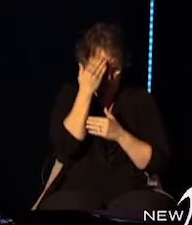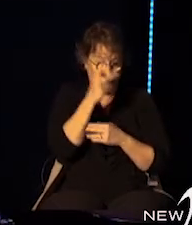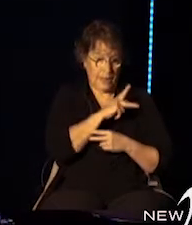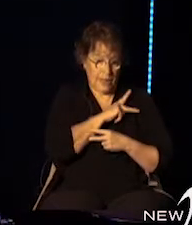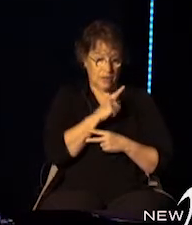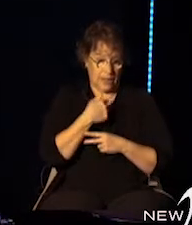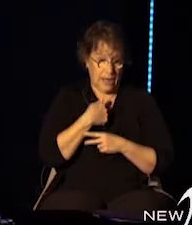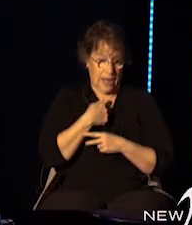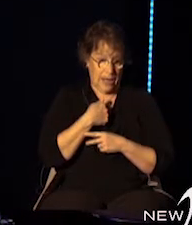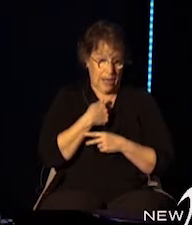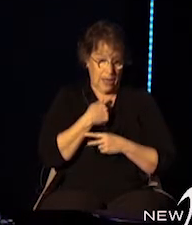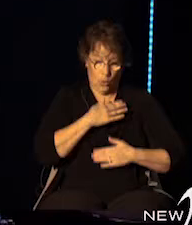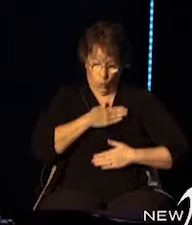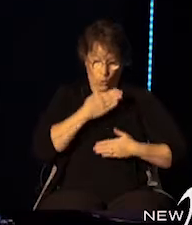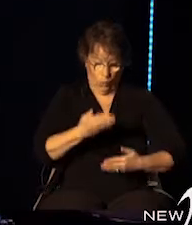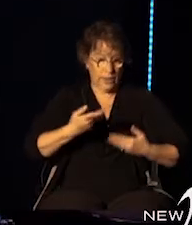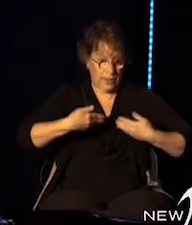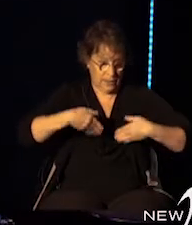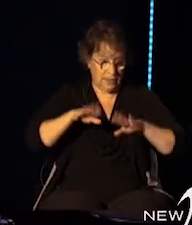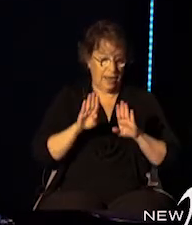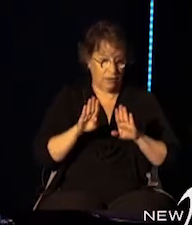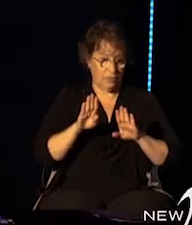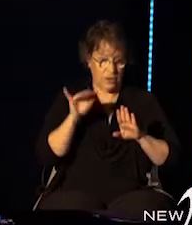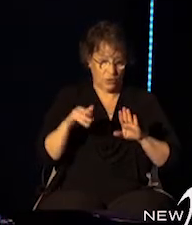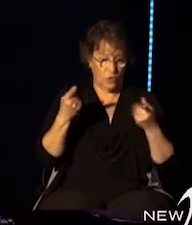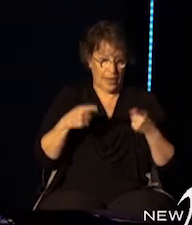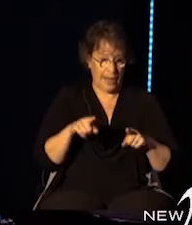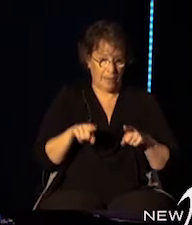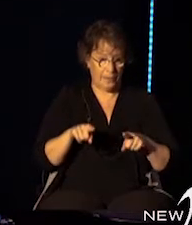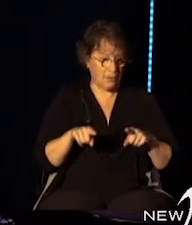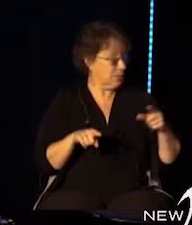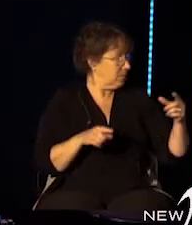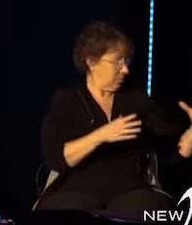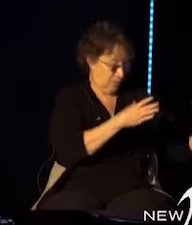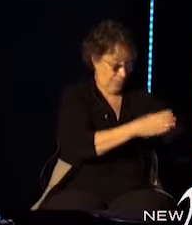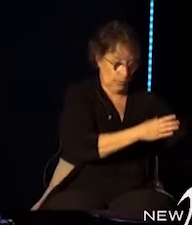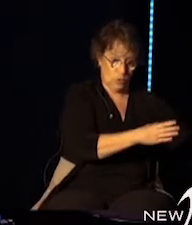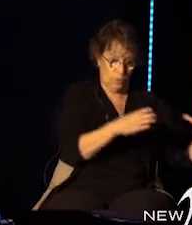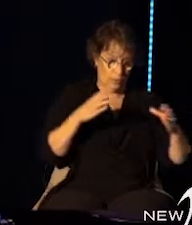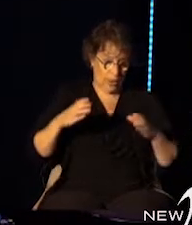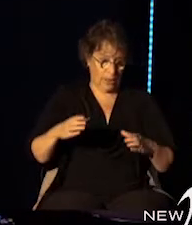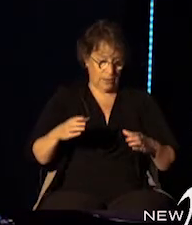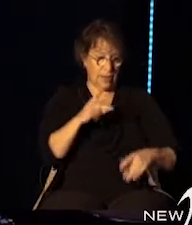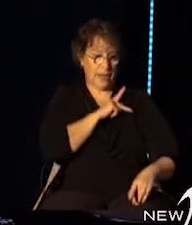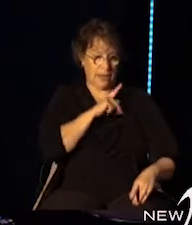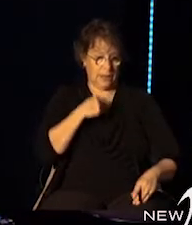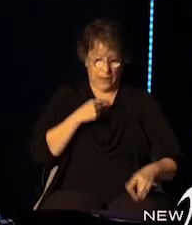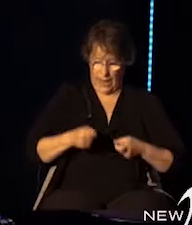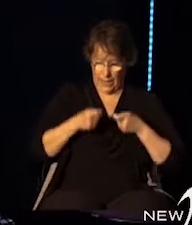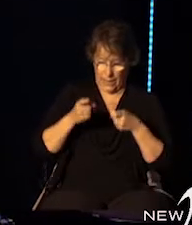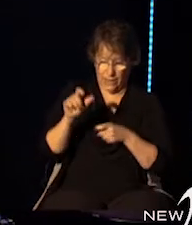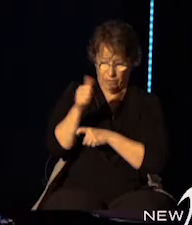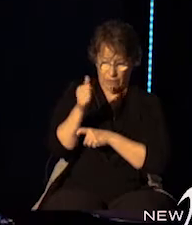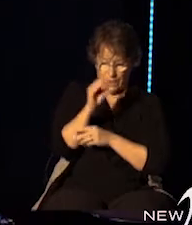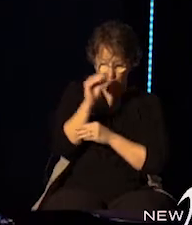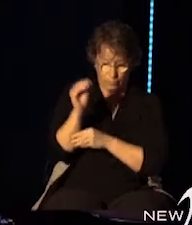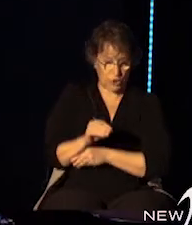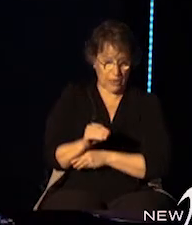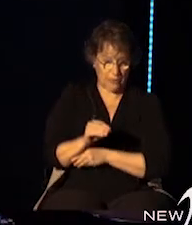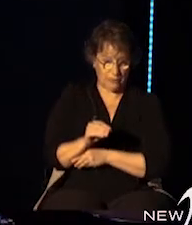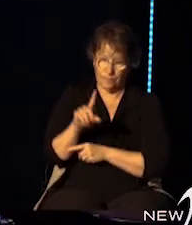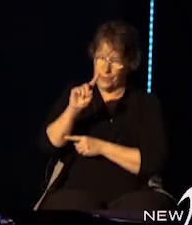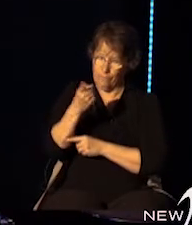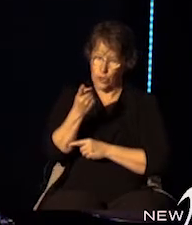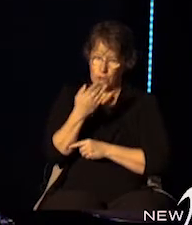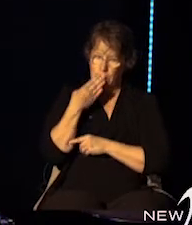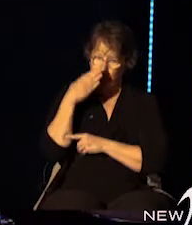We're willing to sacrifice for it to happen. Those two buckets, Kelsey and I give 10% of our income, the first and the best